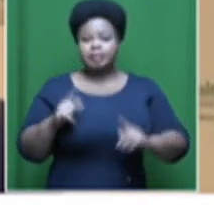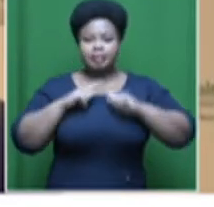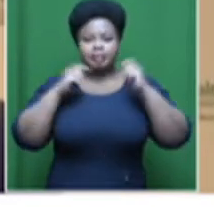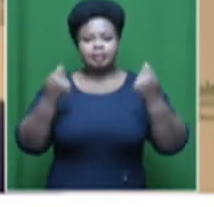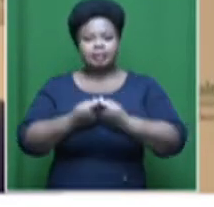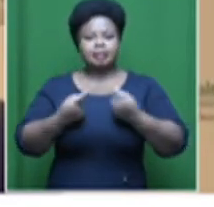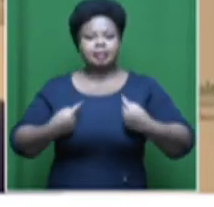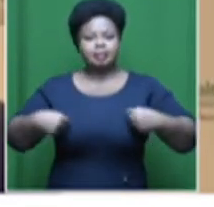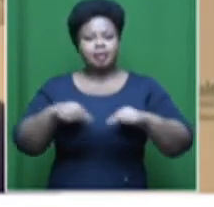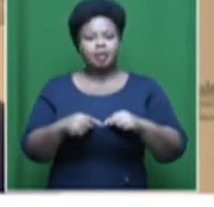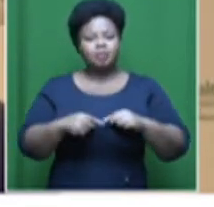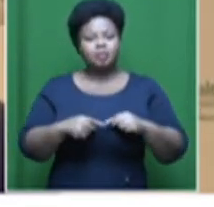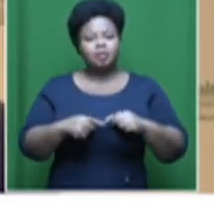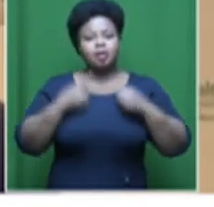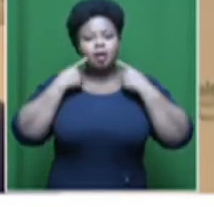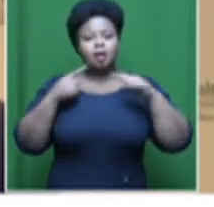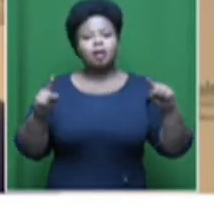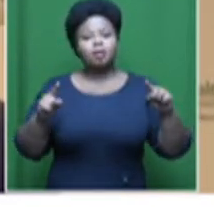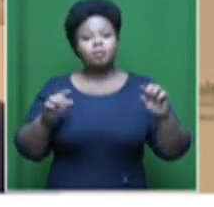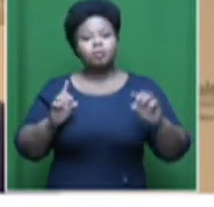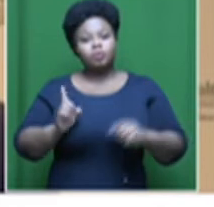announcing the sequencing of